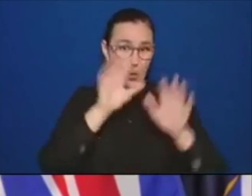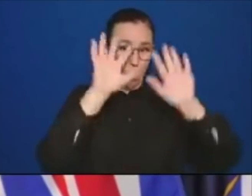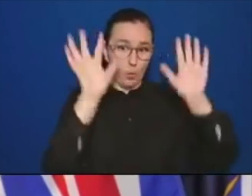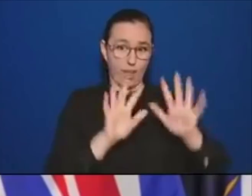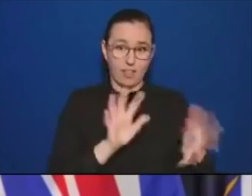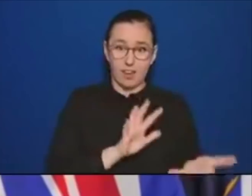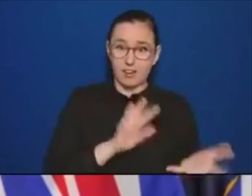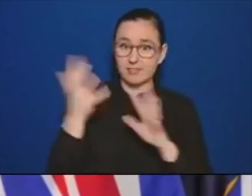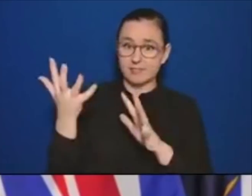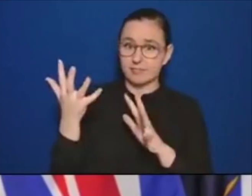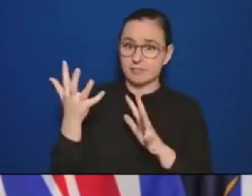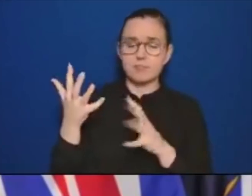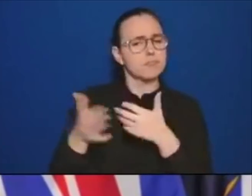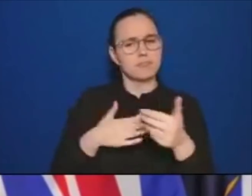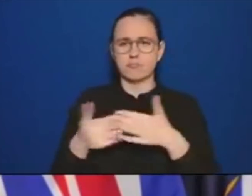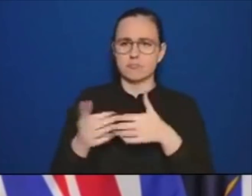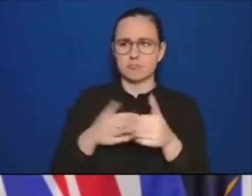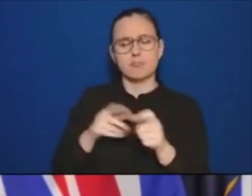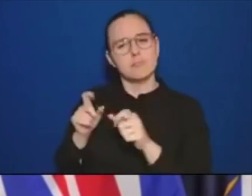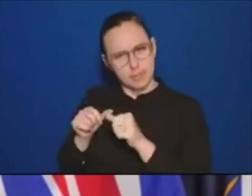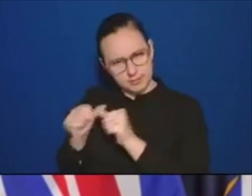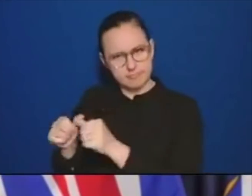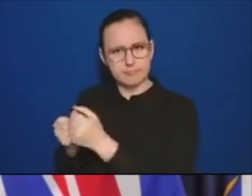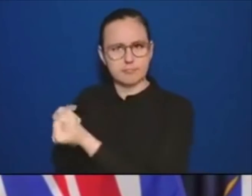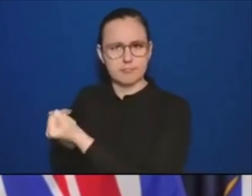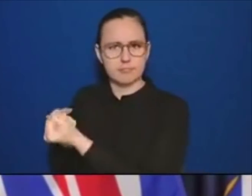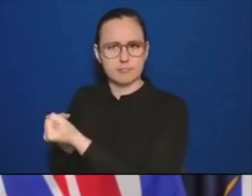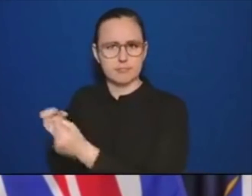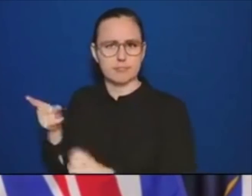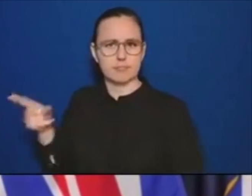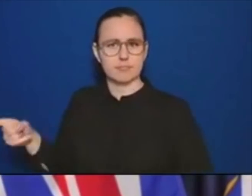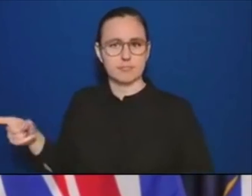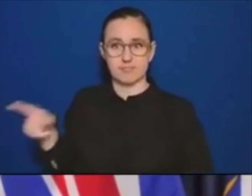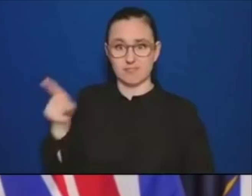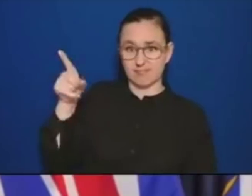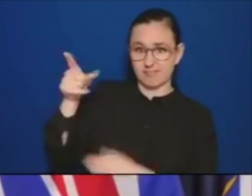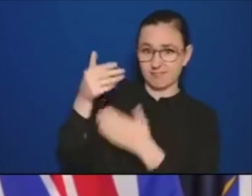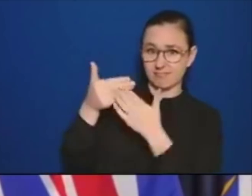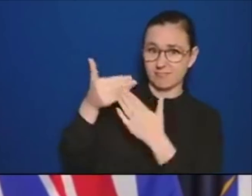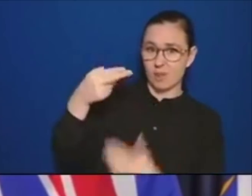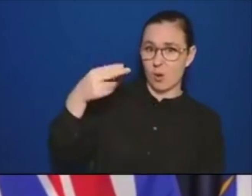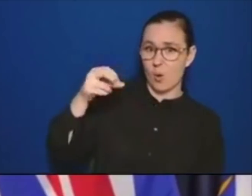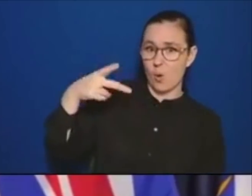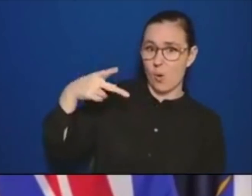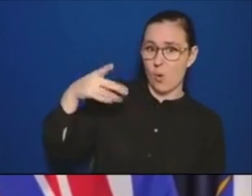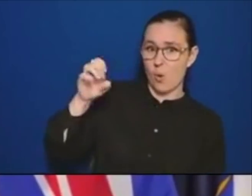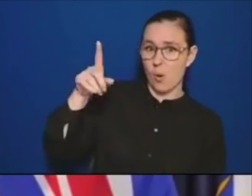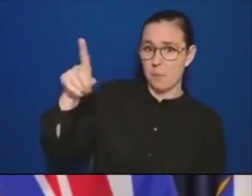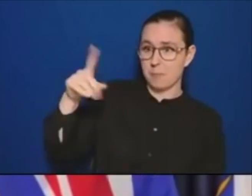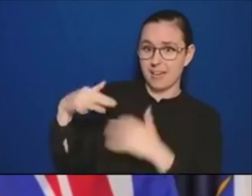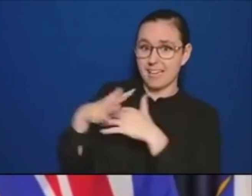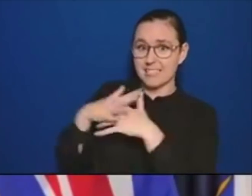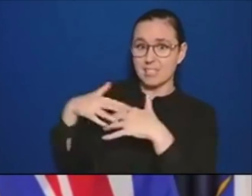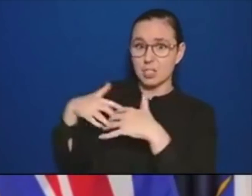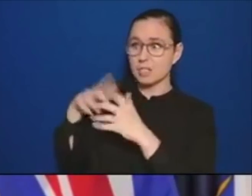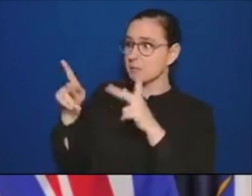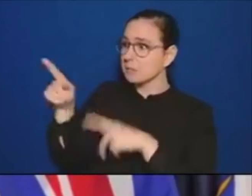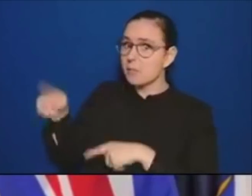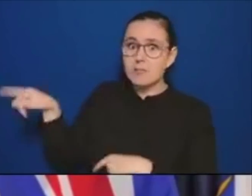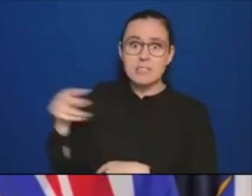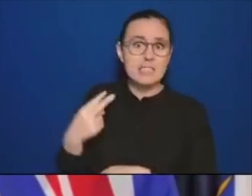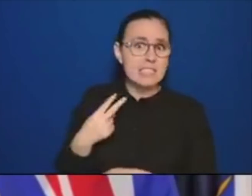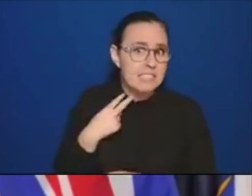The Squahaluk and Seabird Island First Nation took in stranded motorists after the Highway 7 mudslides, many of whom had been sleeping in their